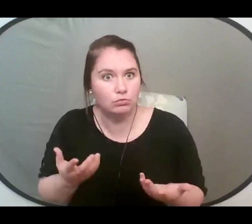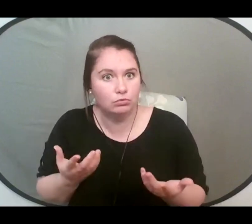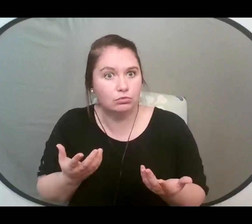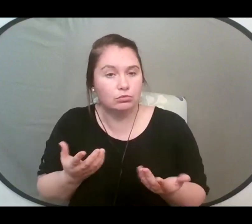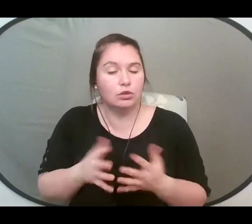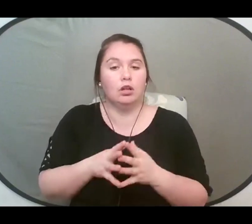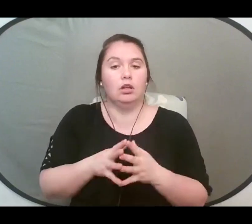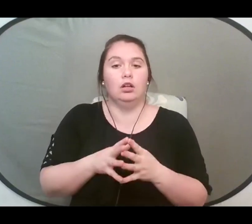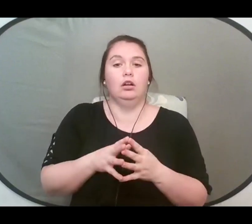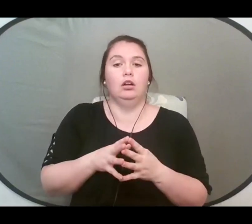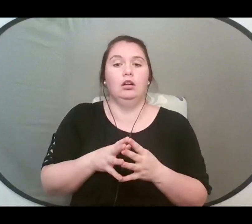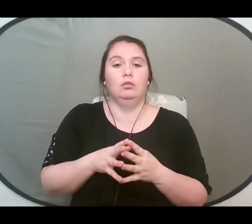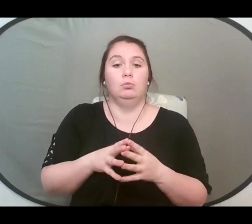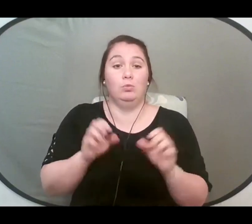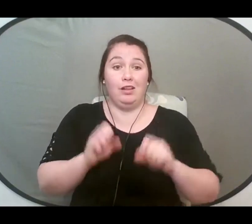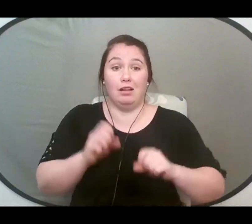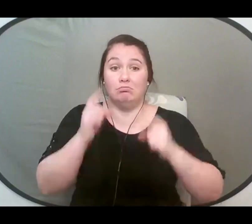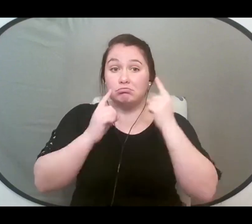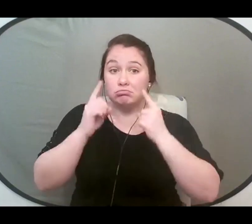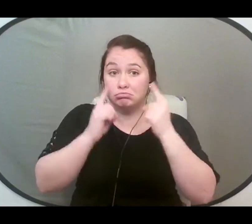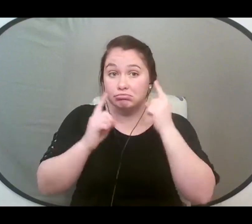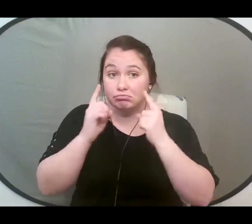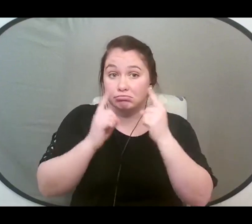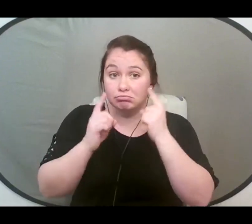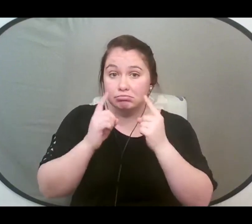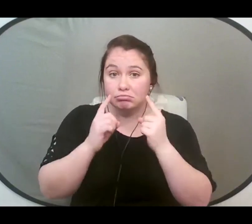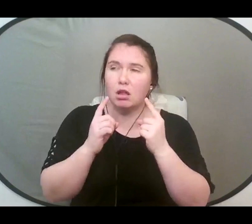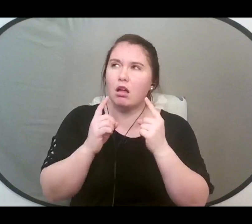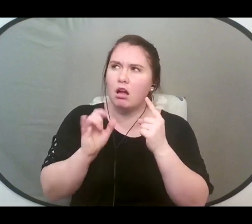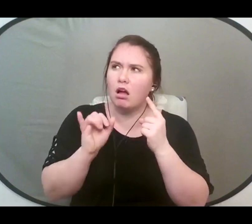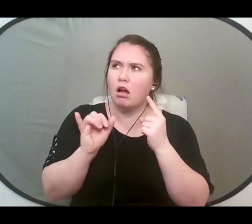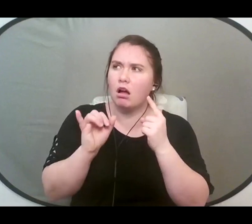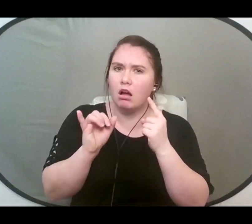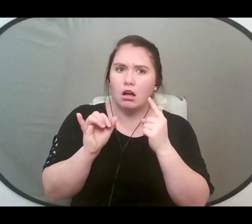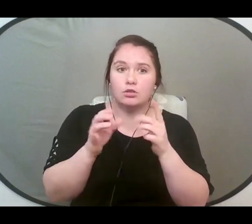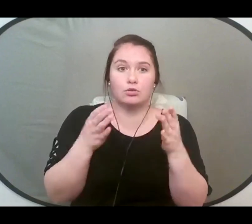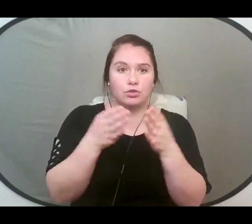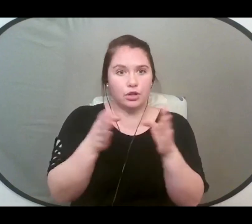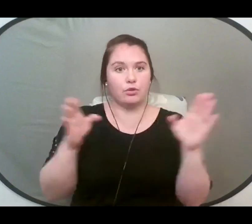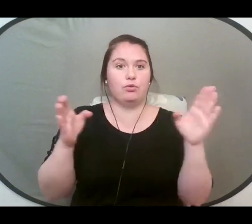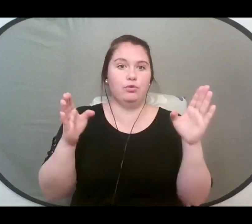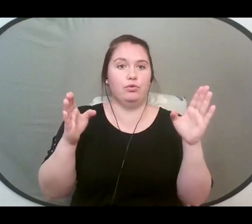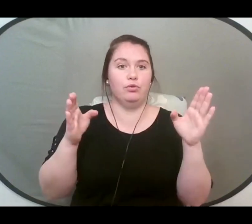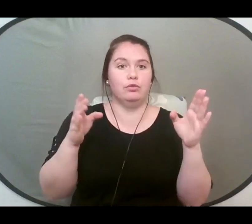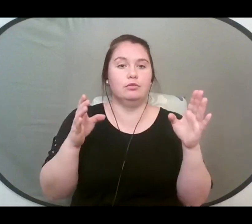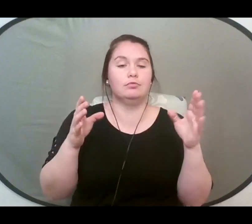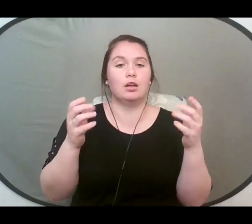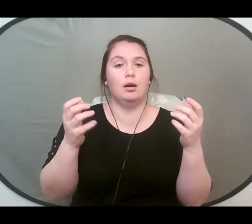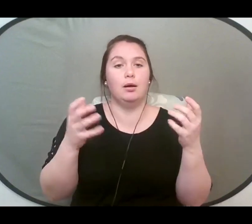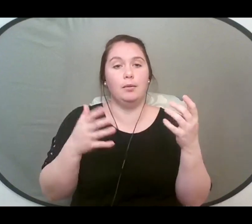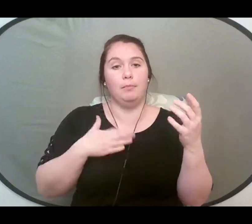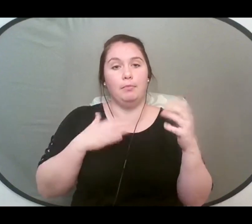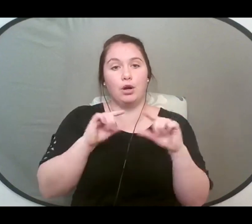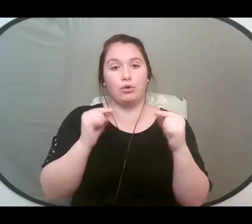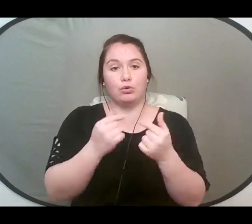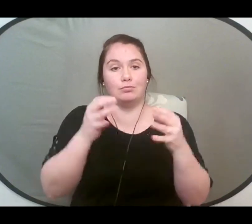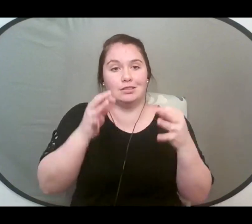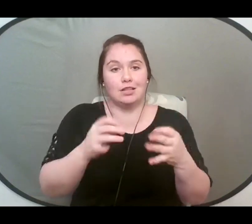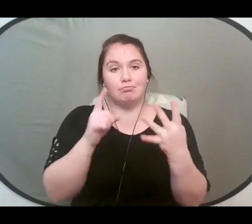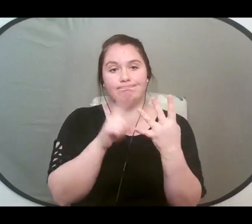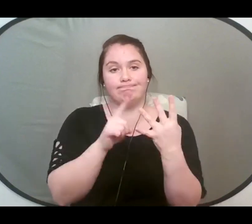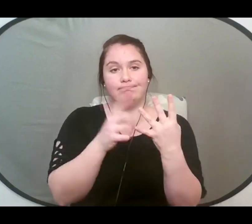to kind of consider as well? So overall, general consensus here that option 3 is the best for our group.